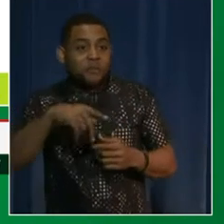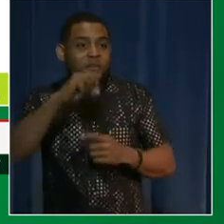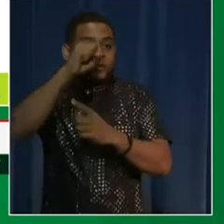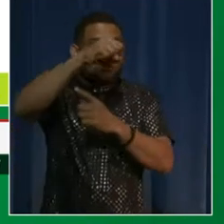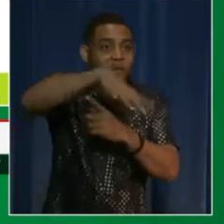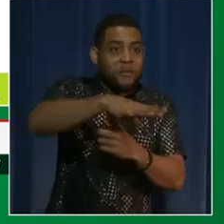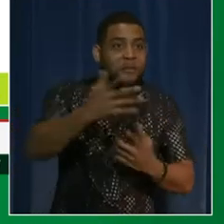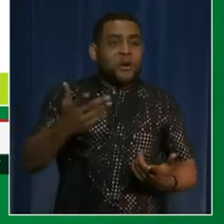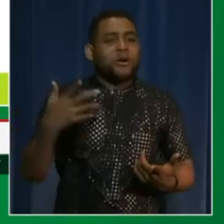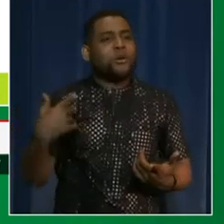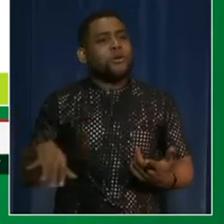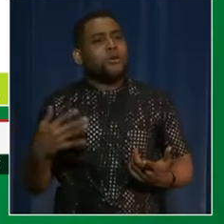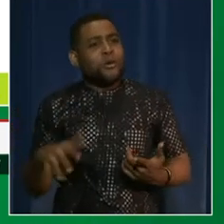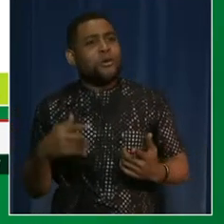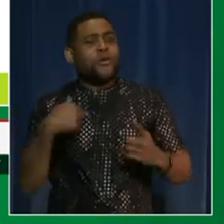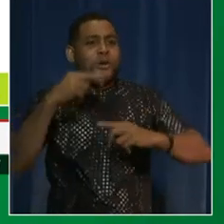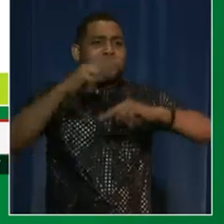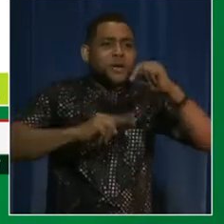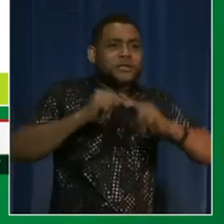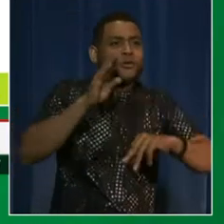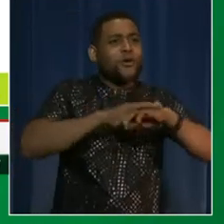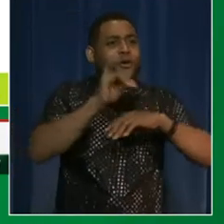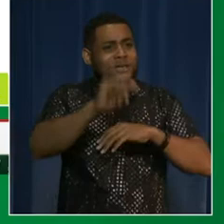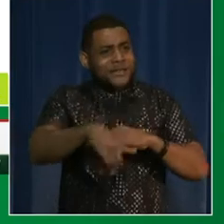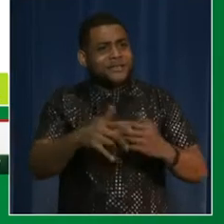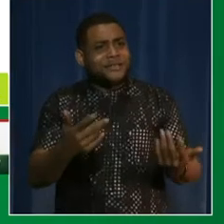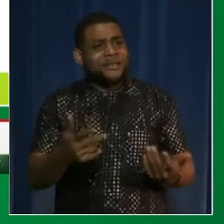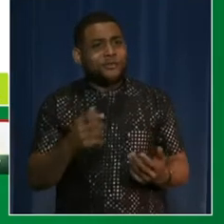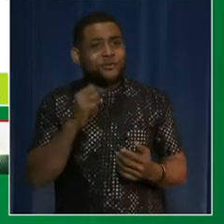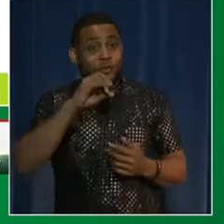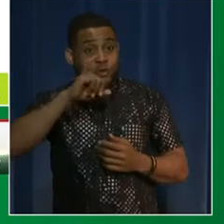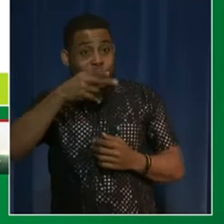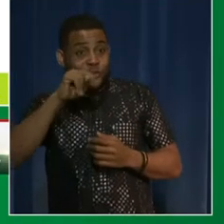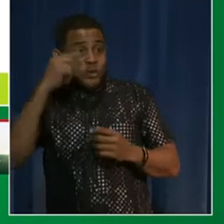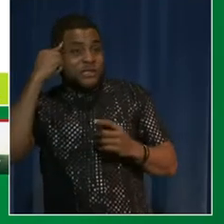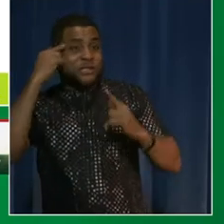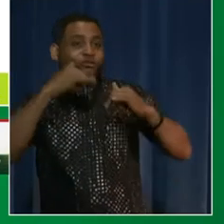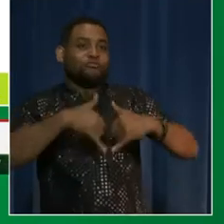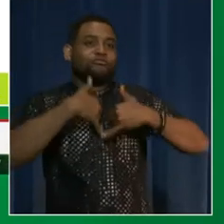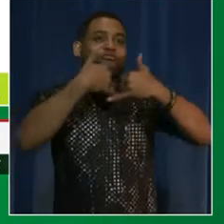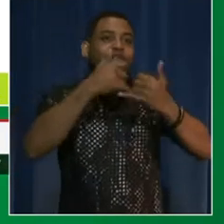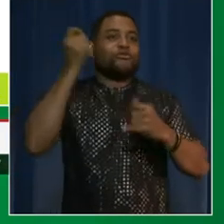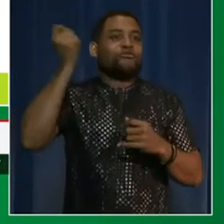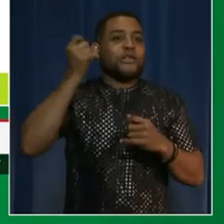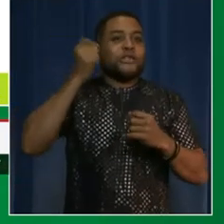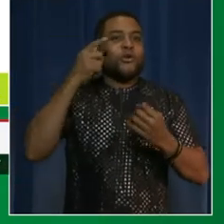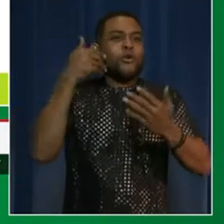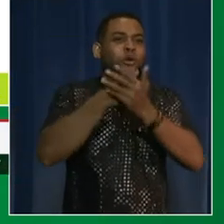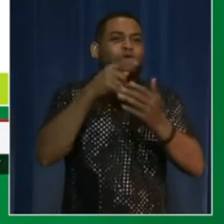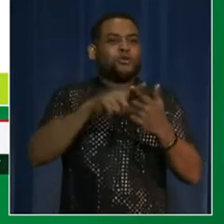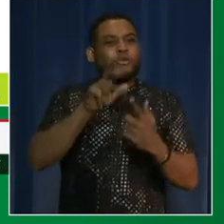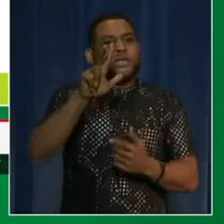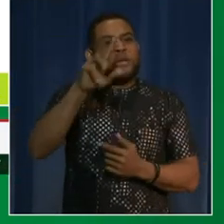what we're going to do. So in January, we awarded grants, nearly $3 million in grants to